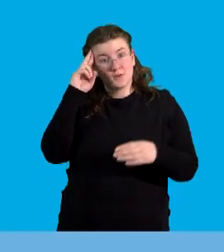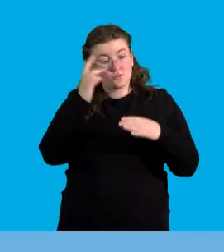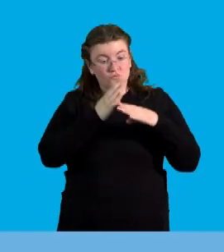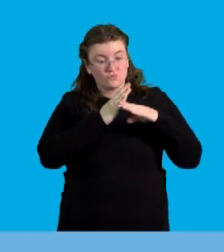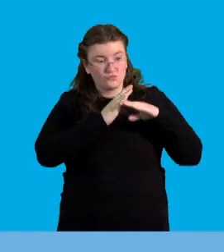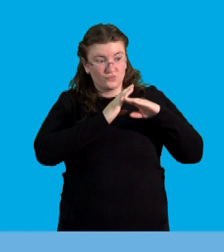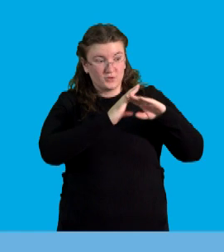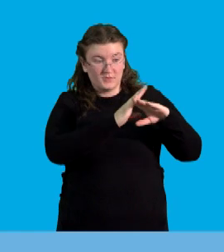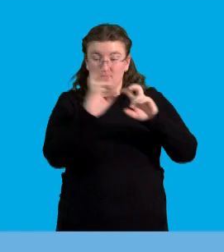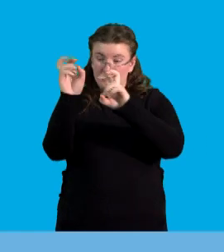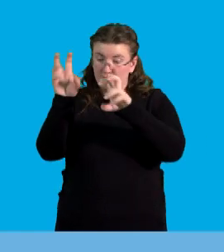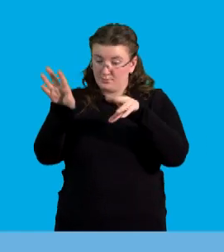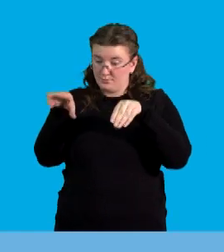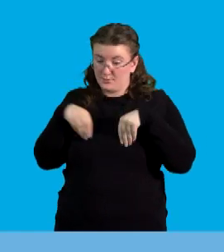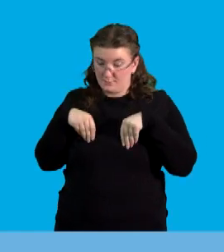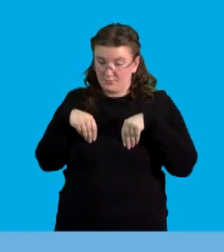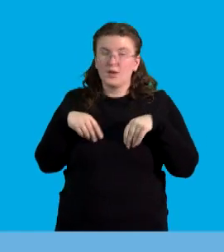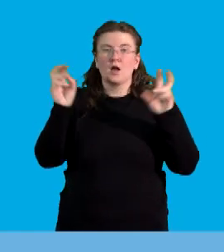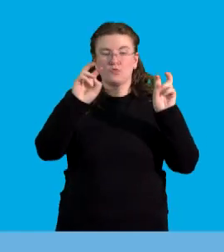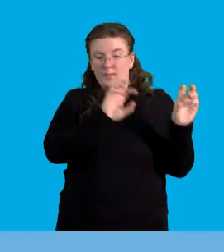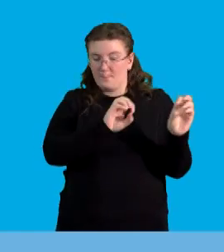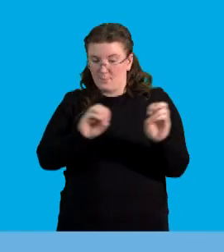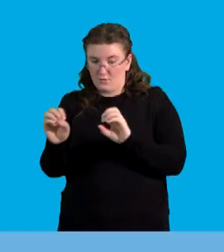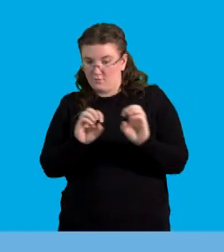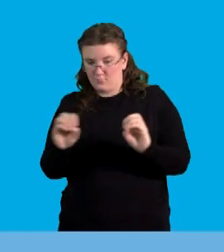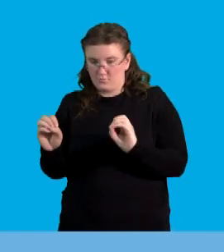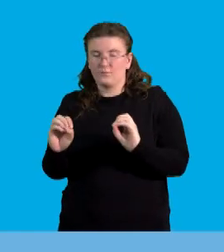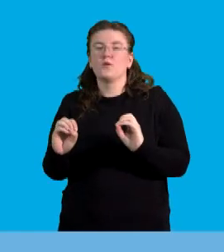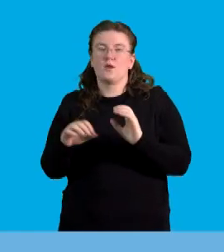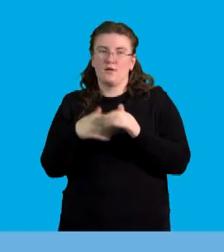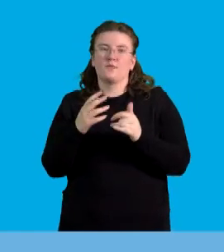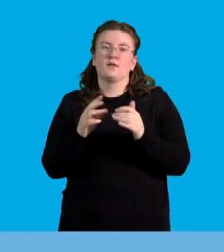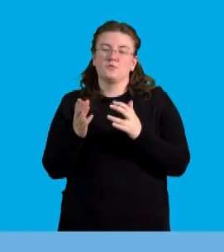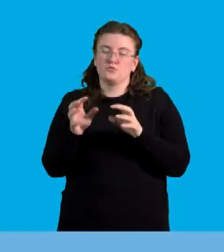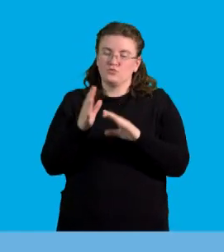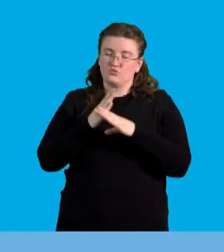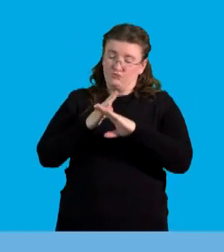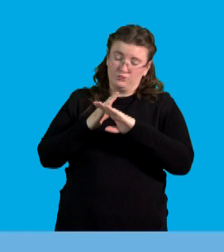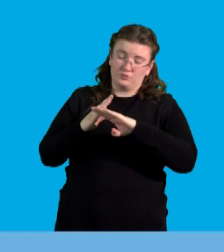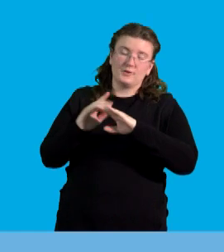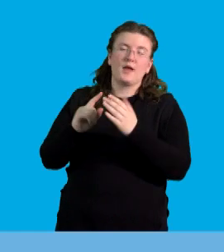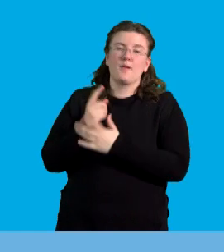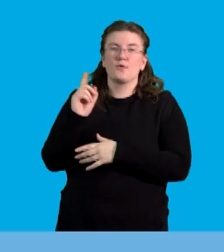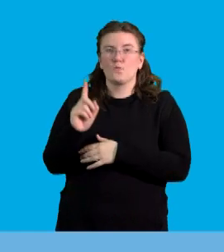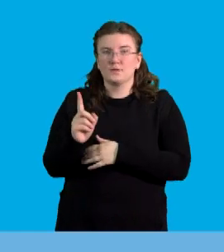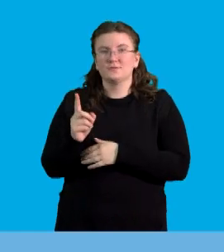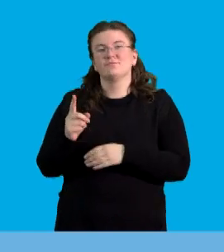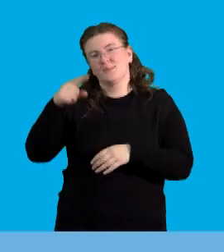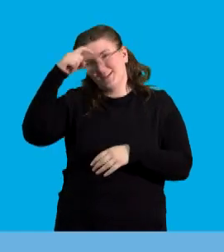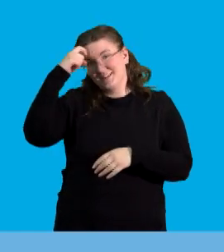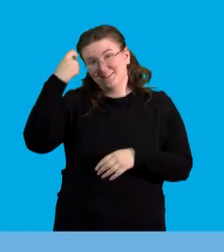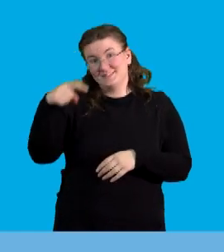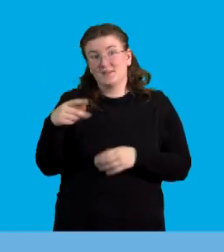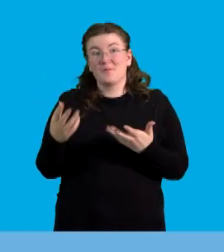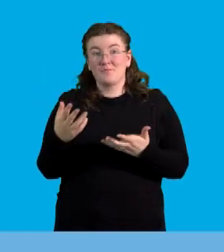the resistance between the conductor and the flow of current is going to generate the heat. And if the conductor has a high